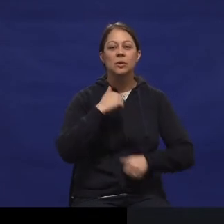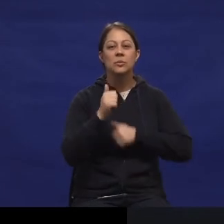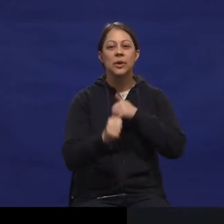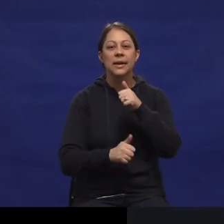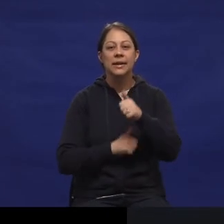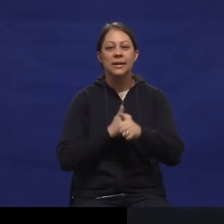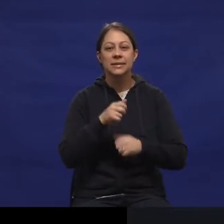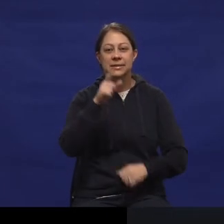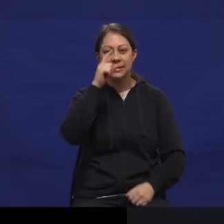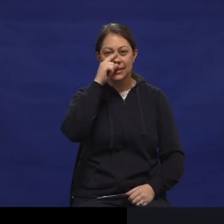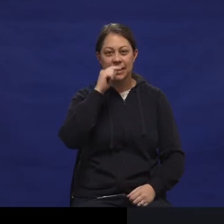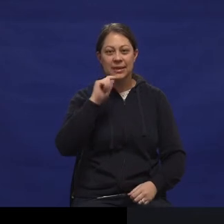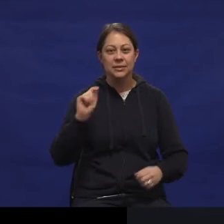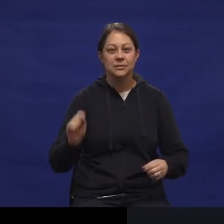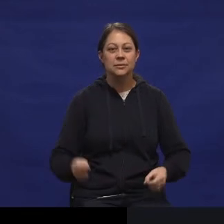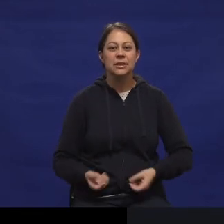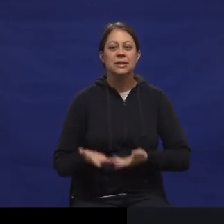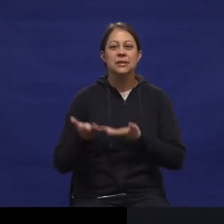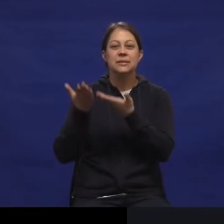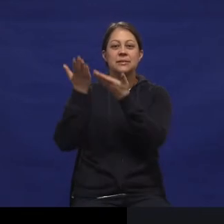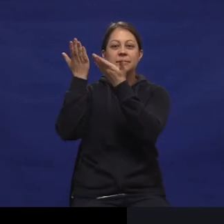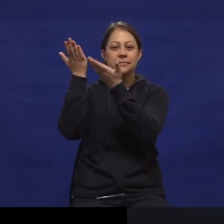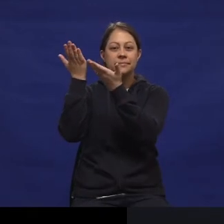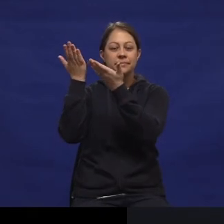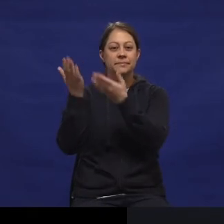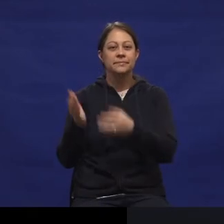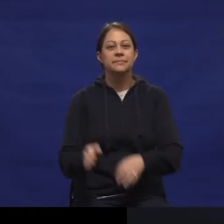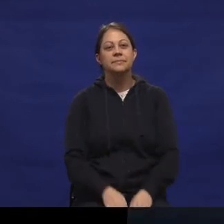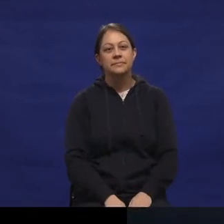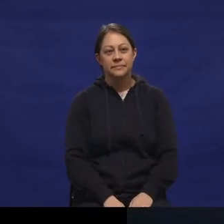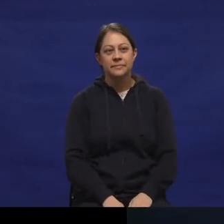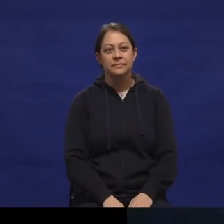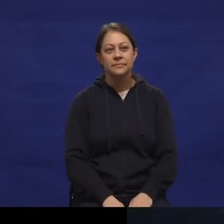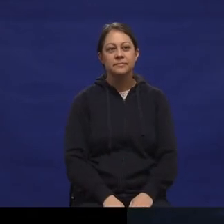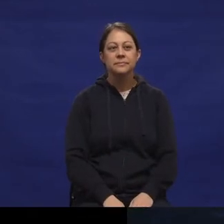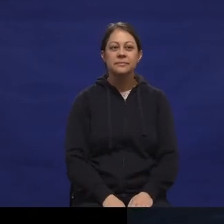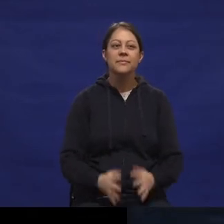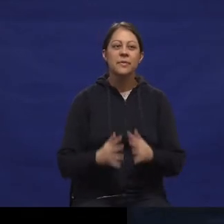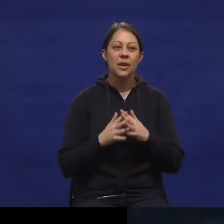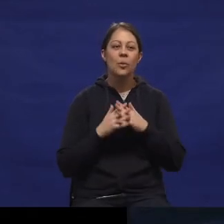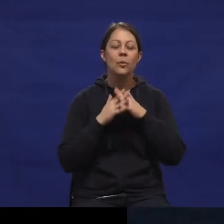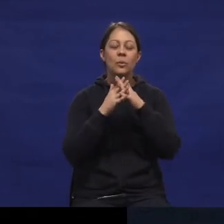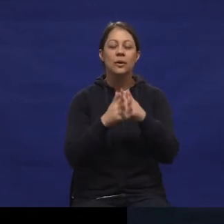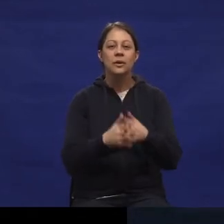Worthy of all the praise we could ever bring.